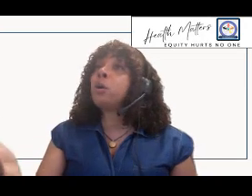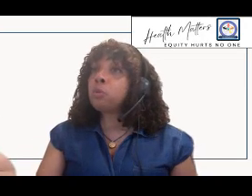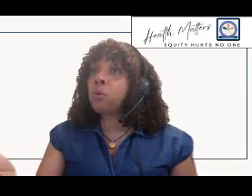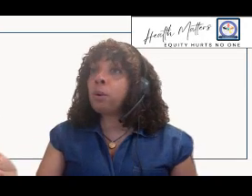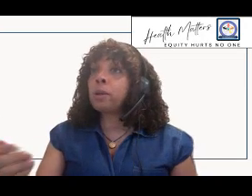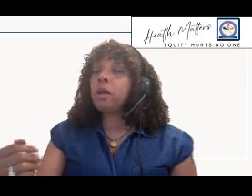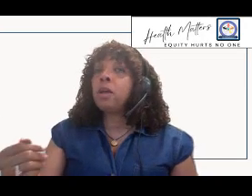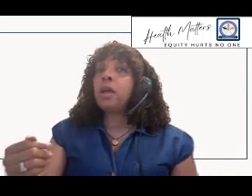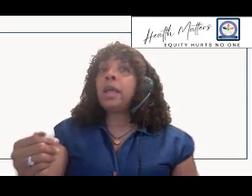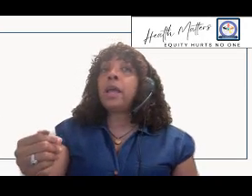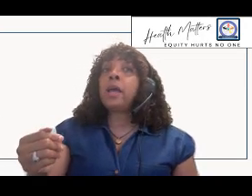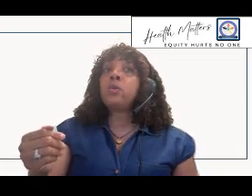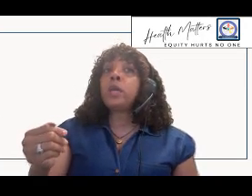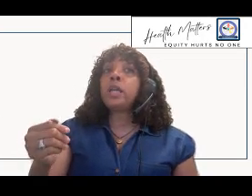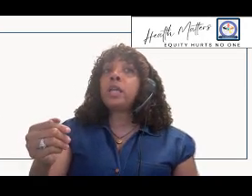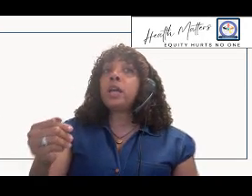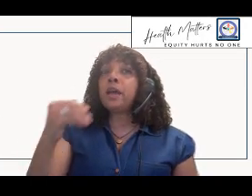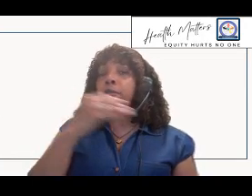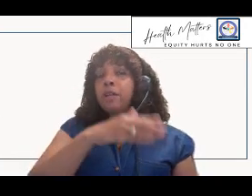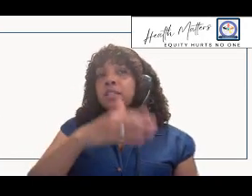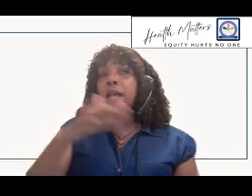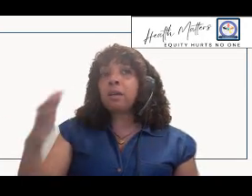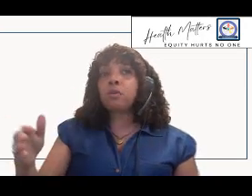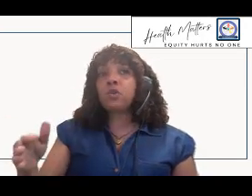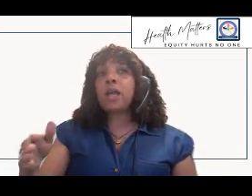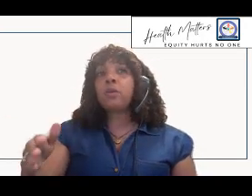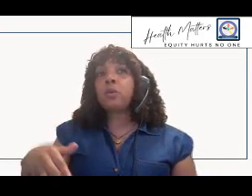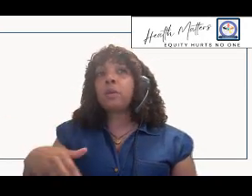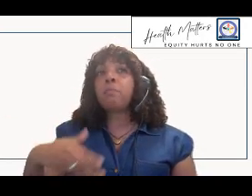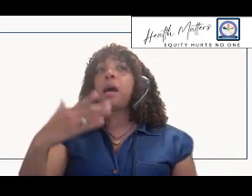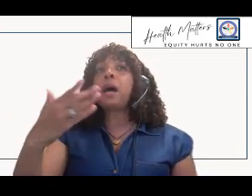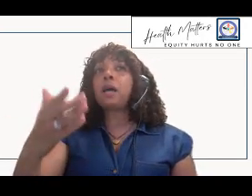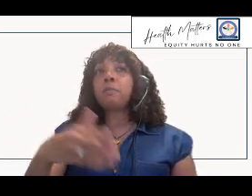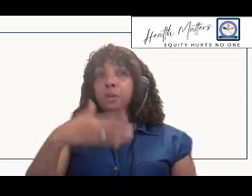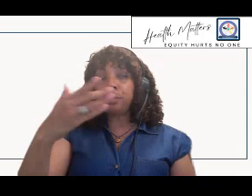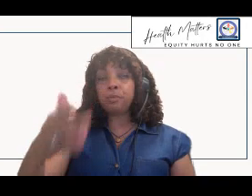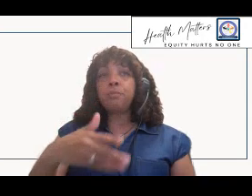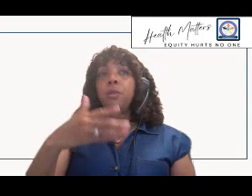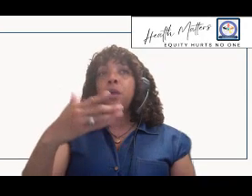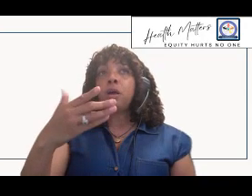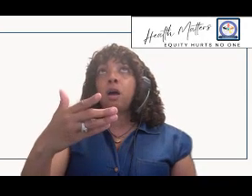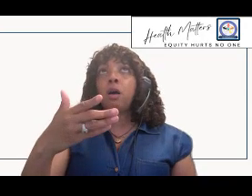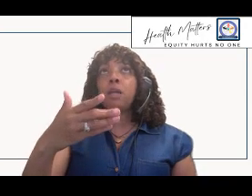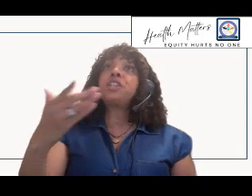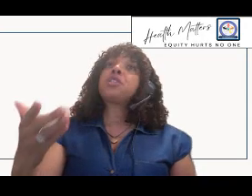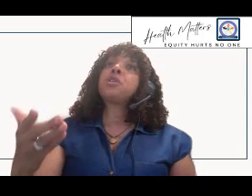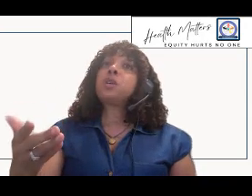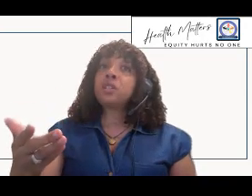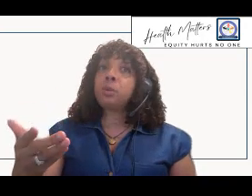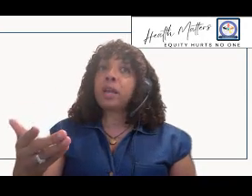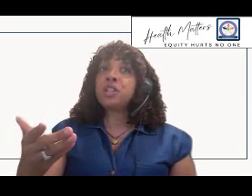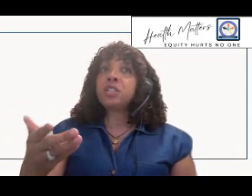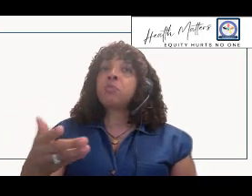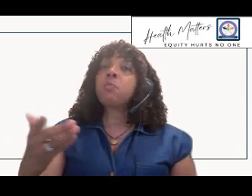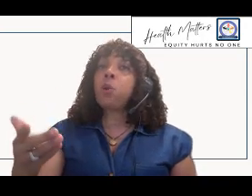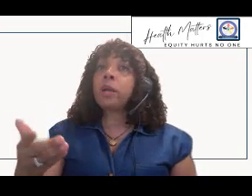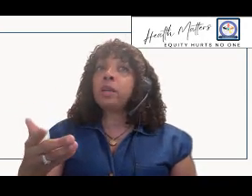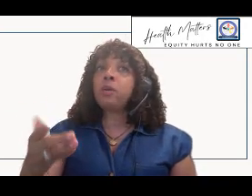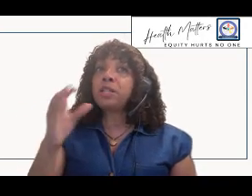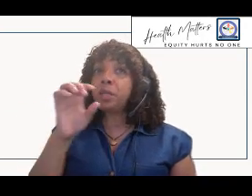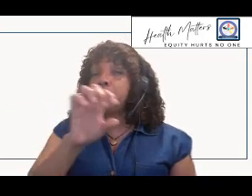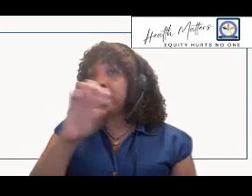minority health report. And we, every cycle, try to imbue additional considerations